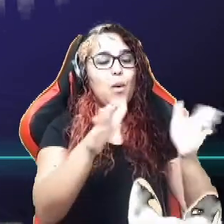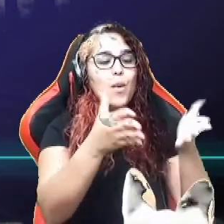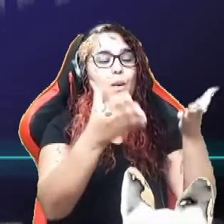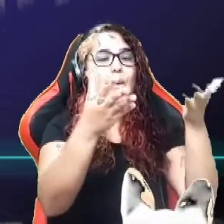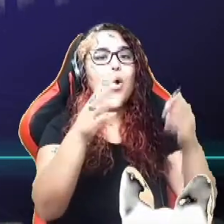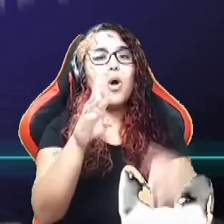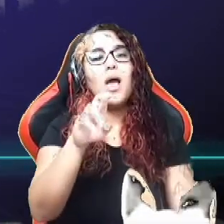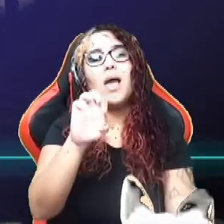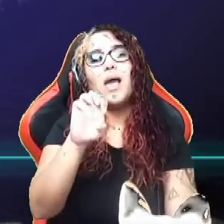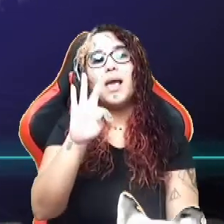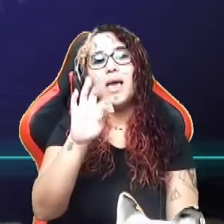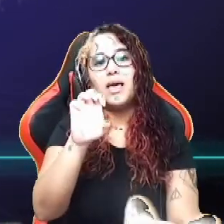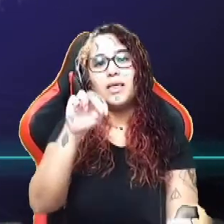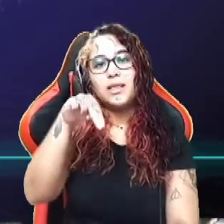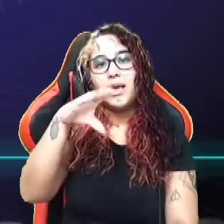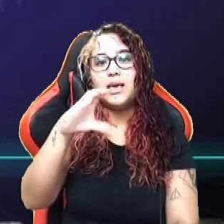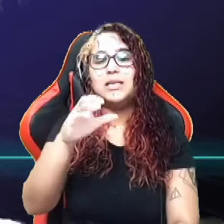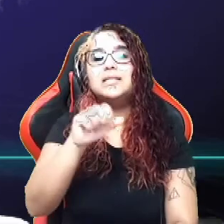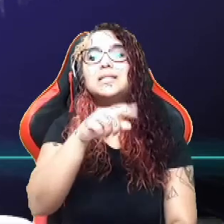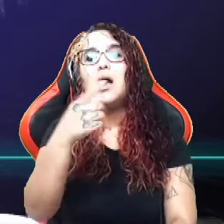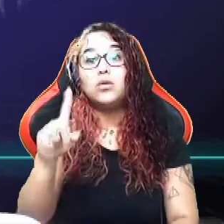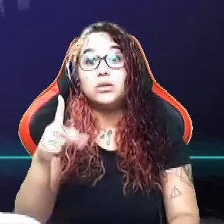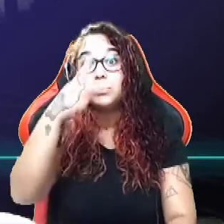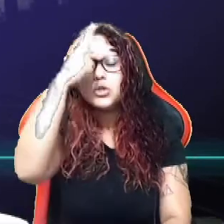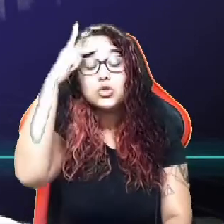on relevance and retention.